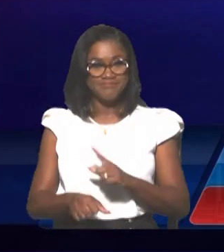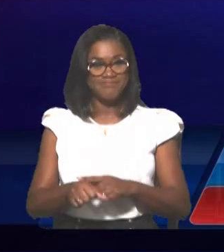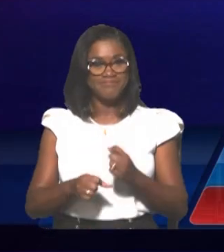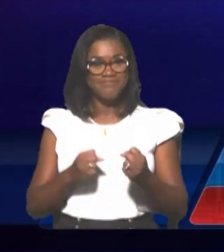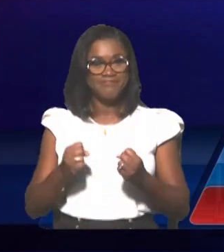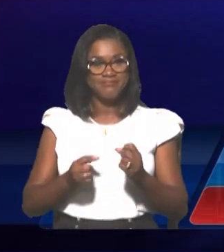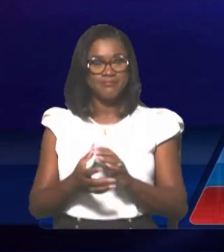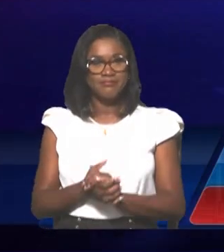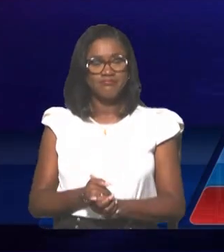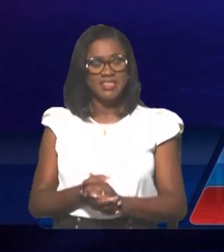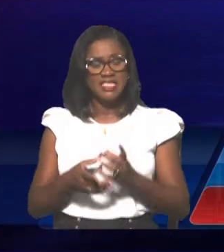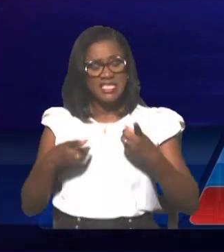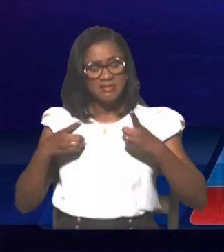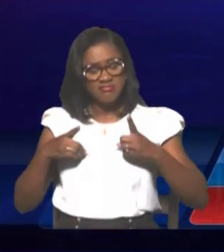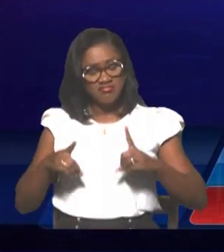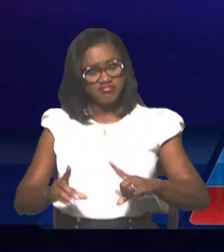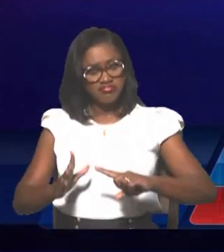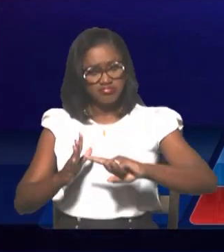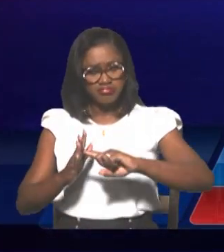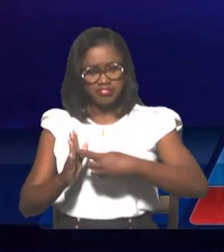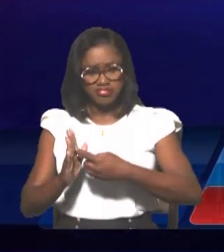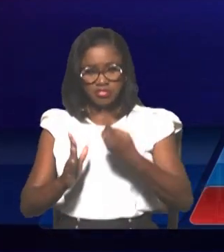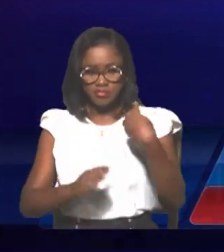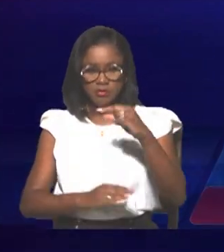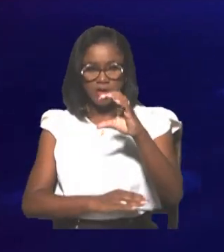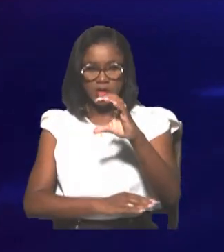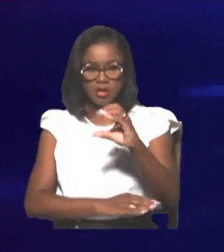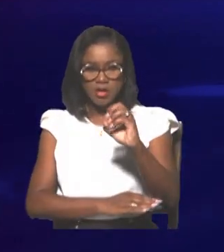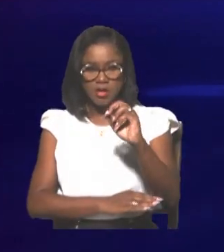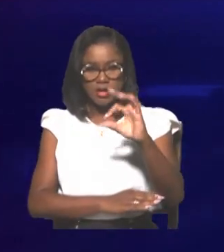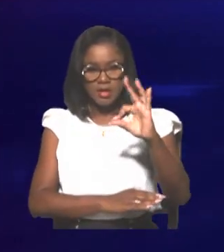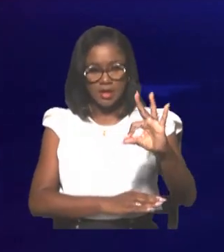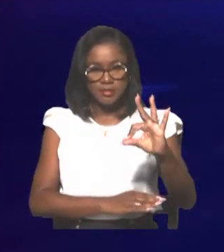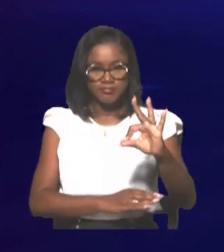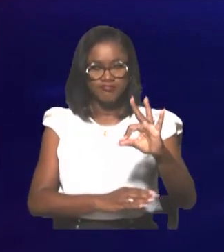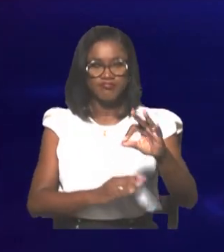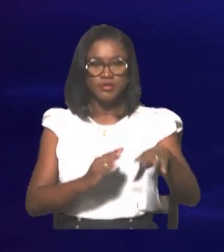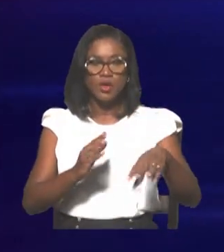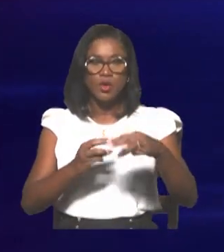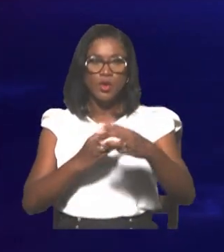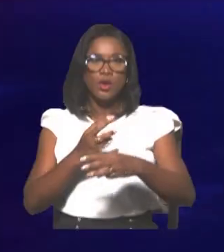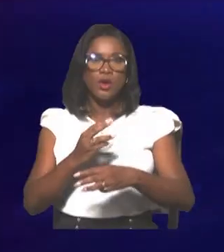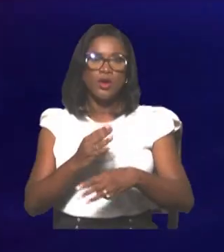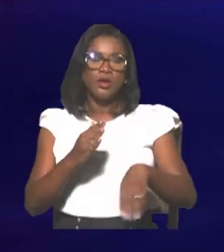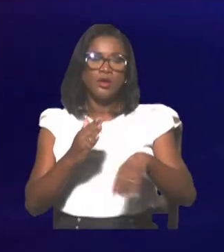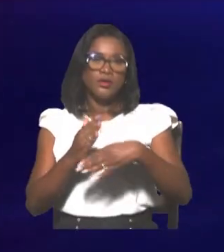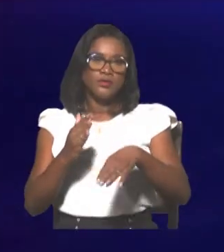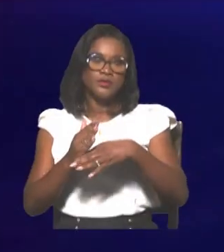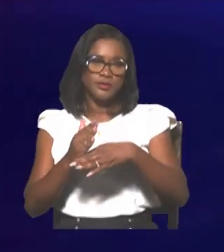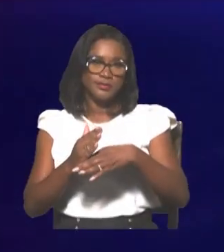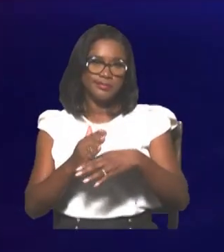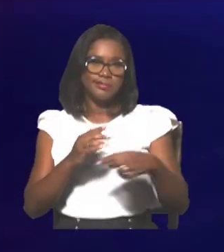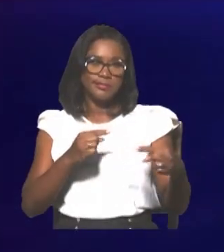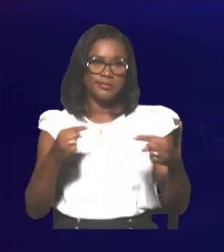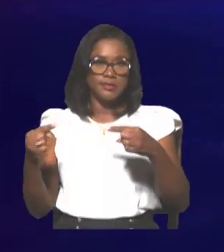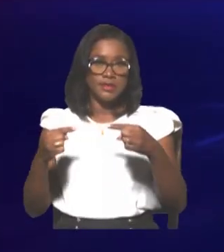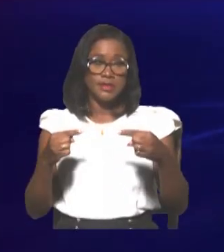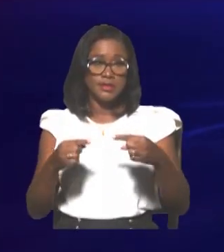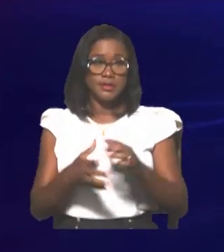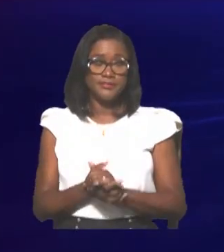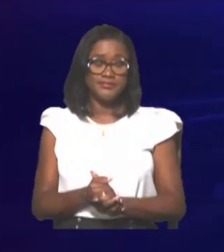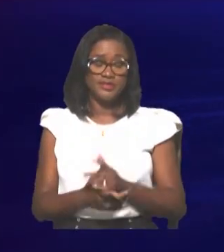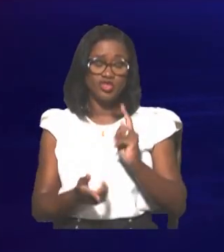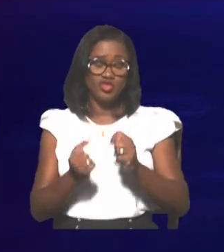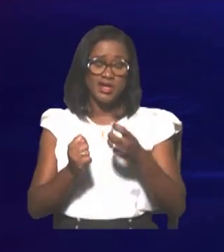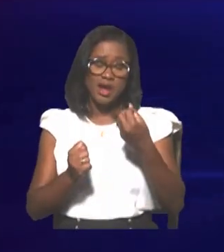Well, it was a disappointing start to the CONCACAF Gold Cup campaign for the Trinidad and Tobago senior men's football team. The Soca Warriors suffered a